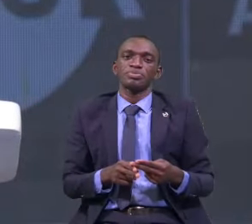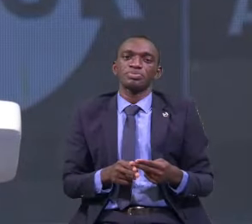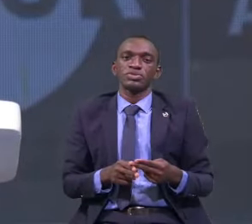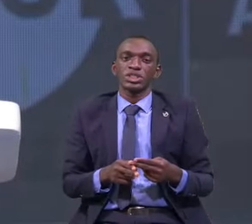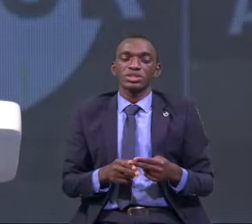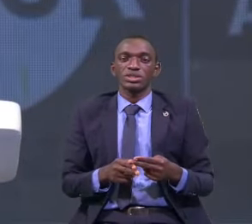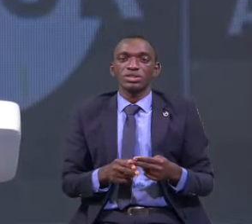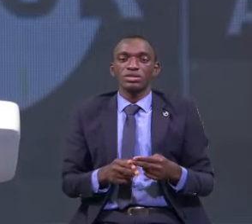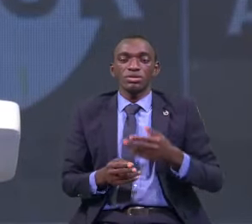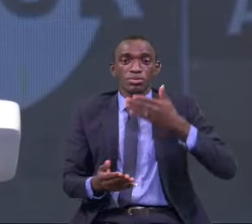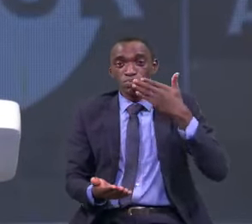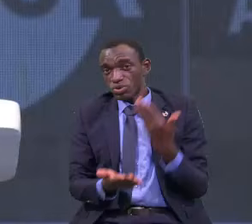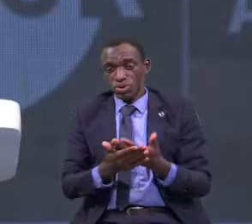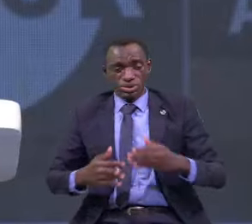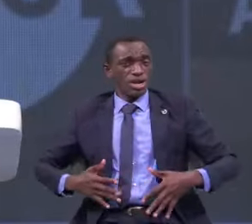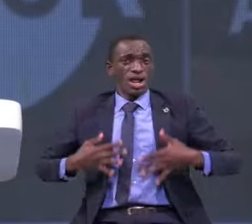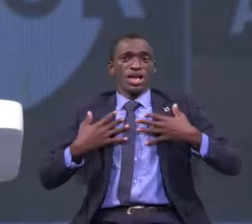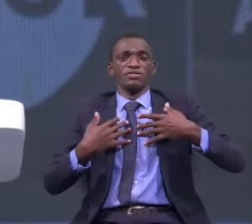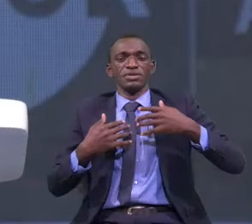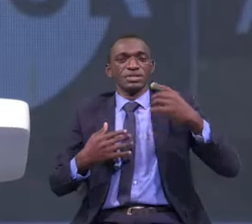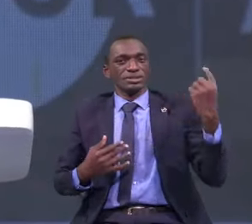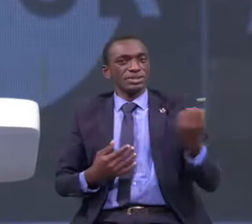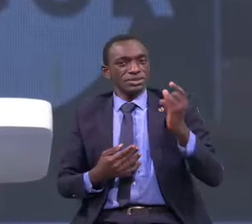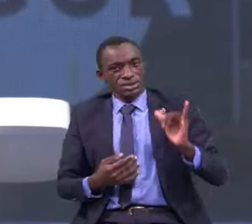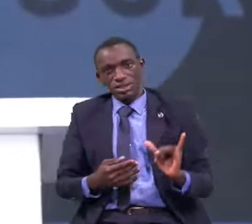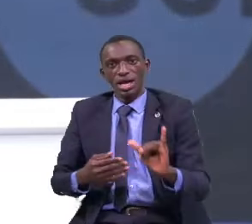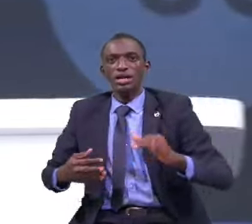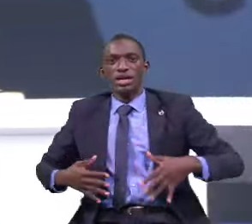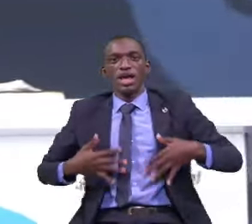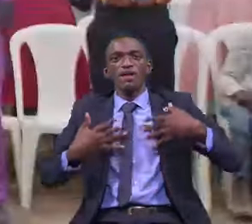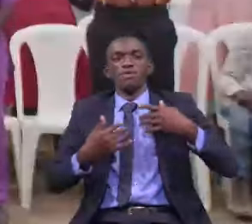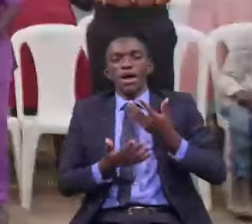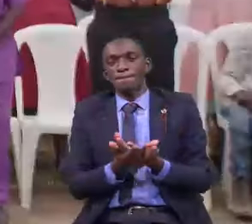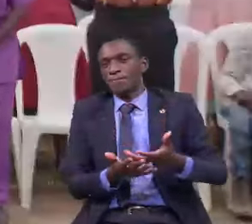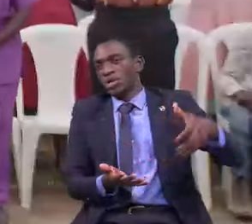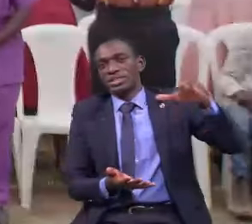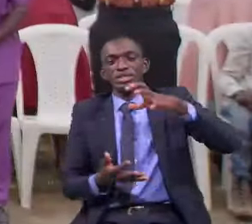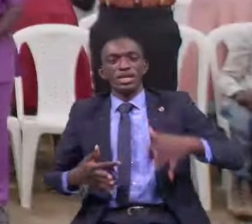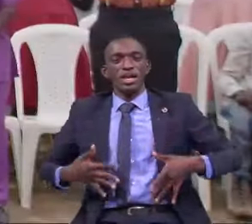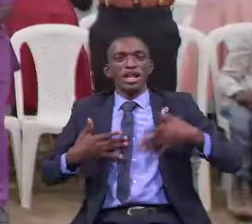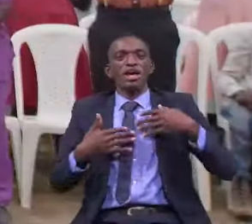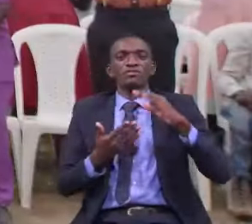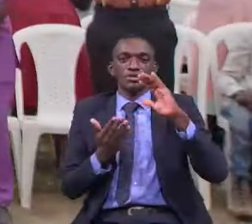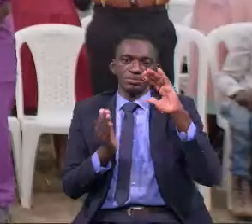Life, good life, eternal life, abundant life is before you.